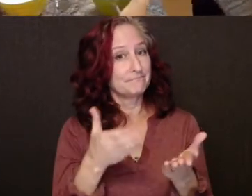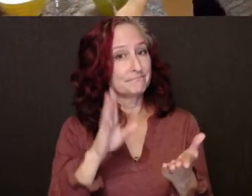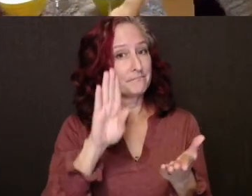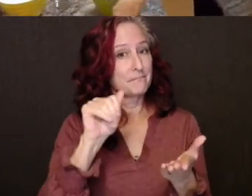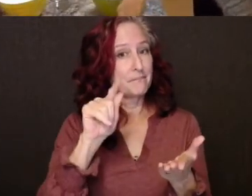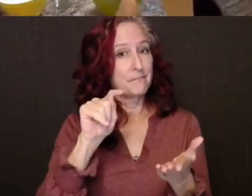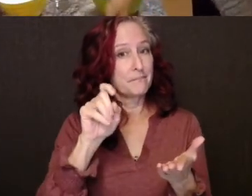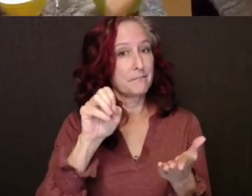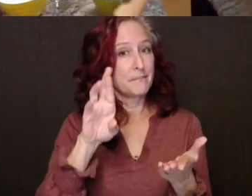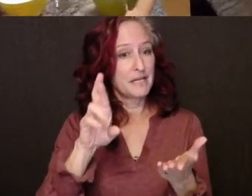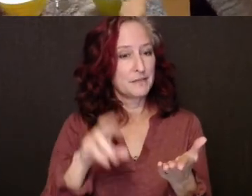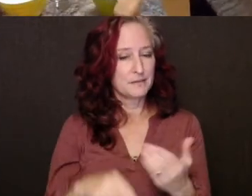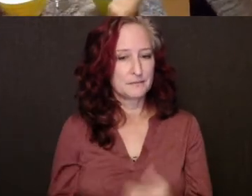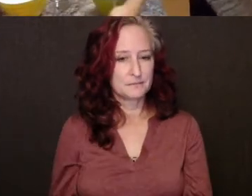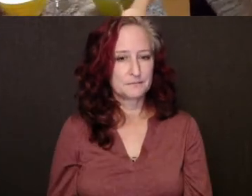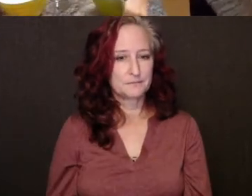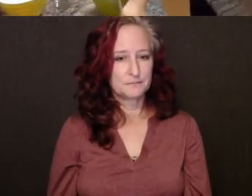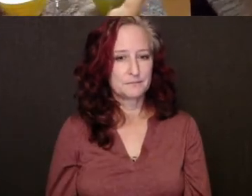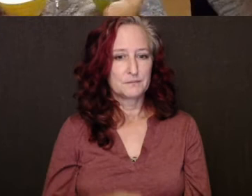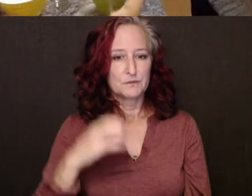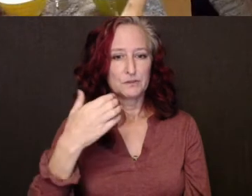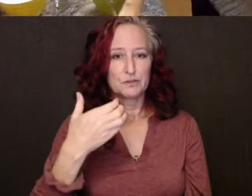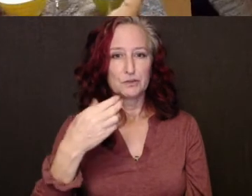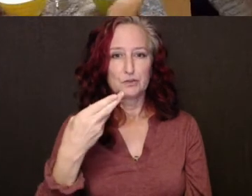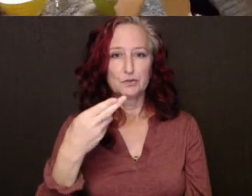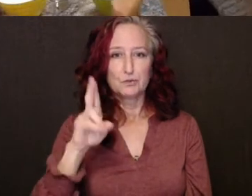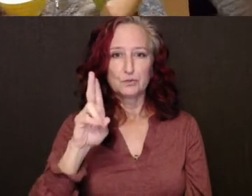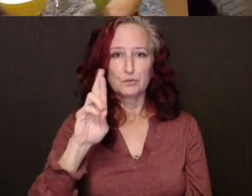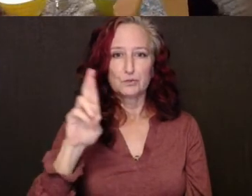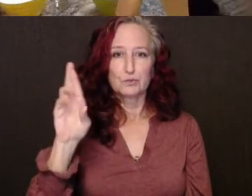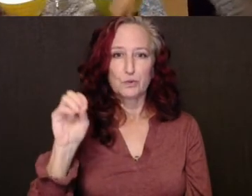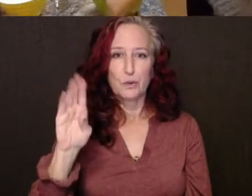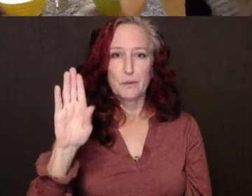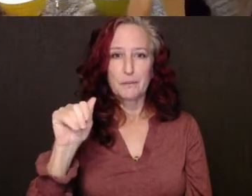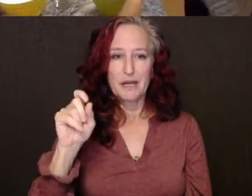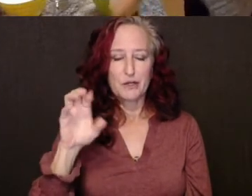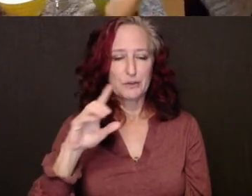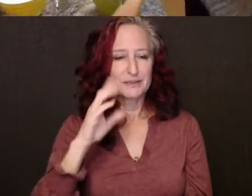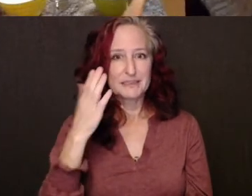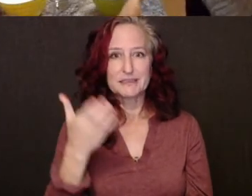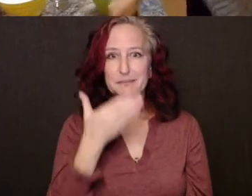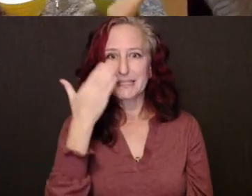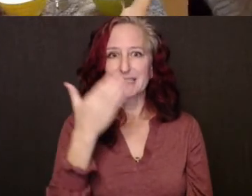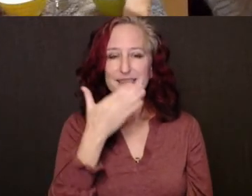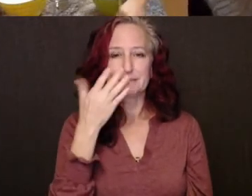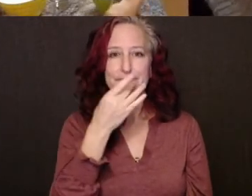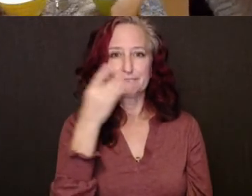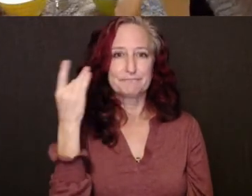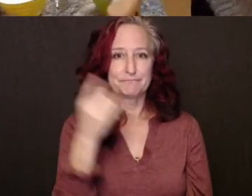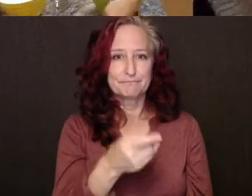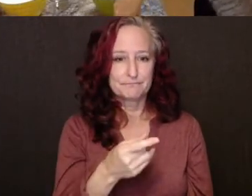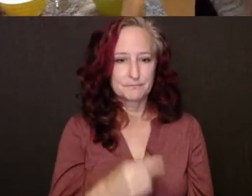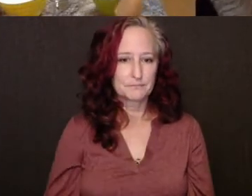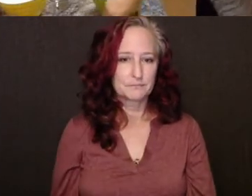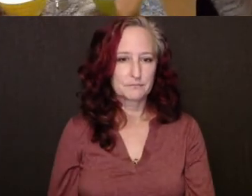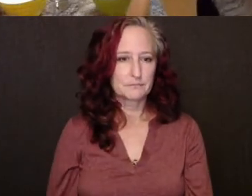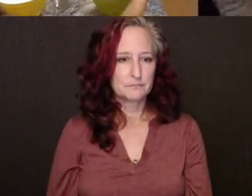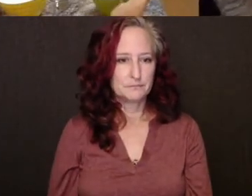definitely do that, but you don't have to. The texture, everything will still come out nice if you just throw it right into the